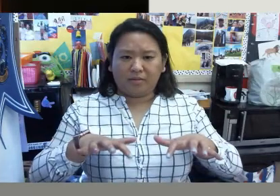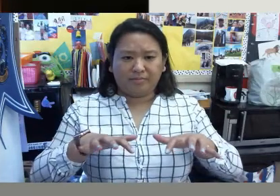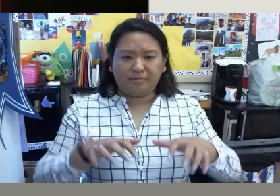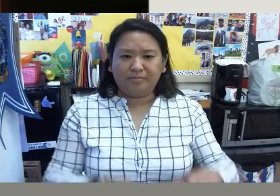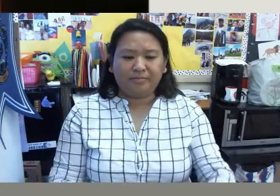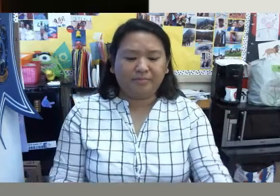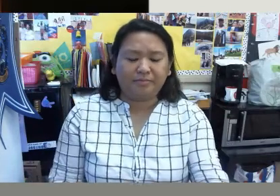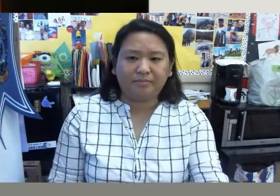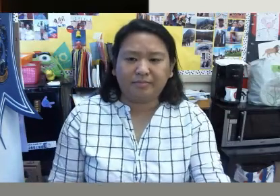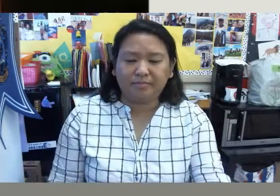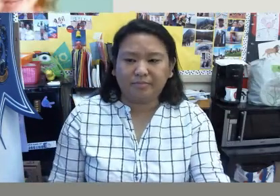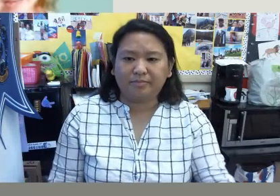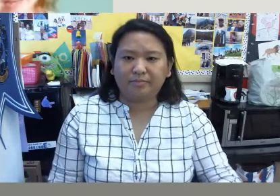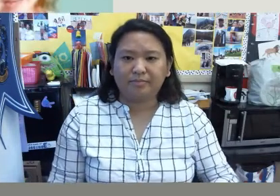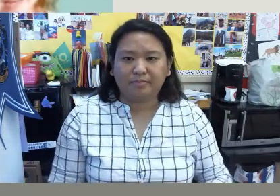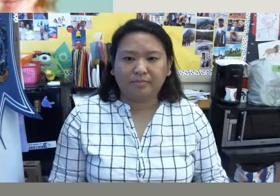Don't want.